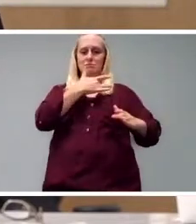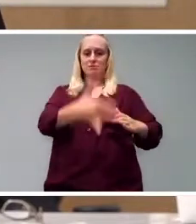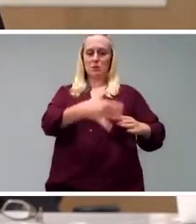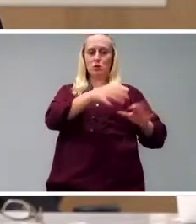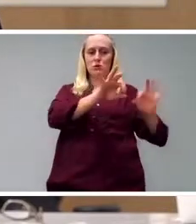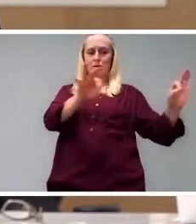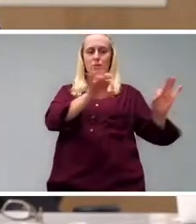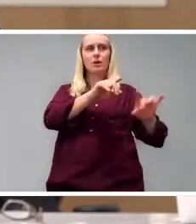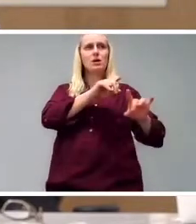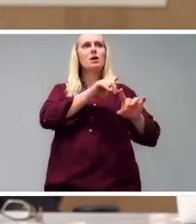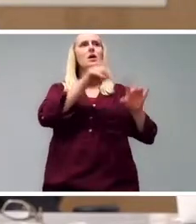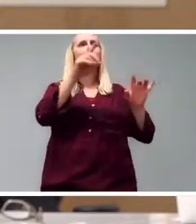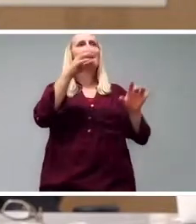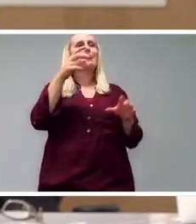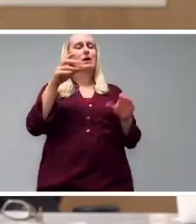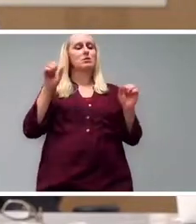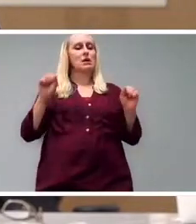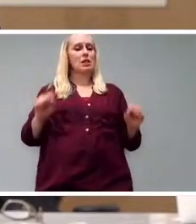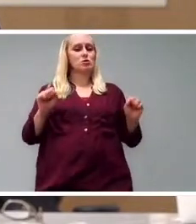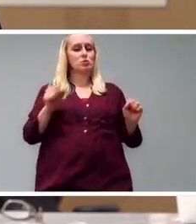is eligible for these services.